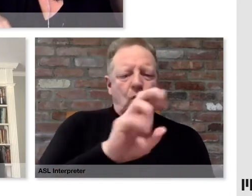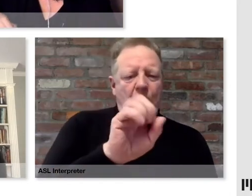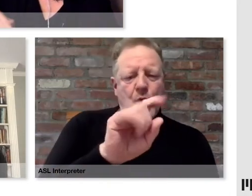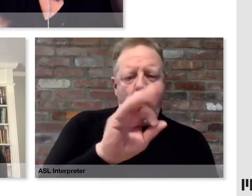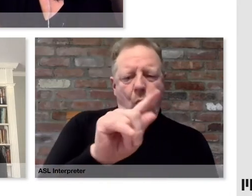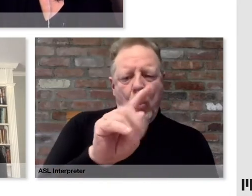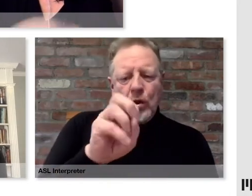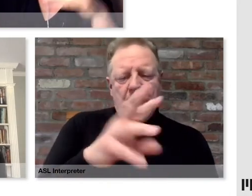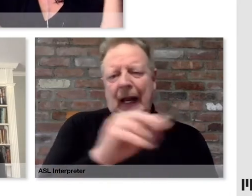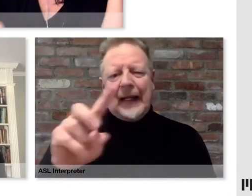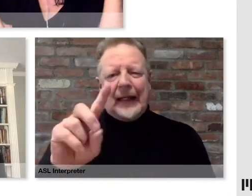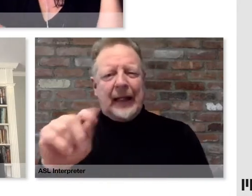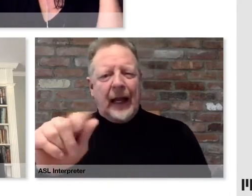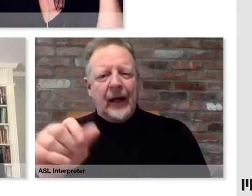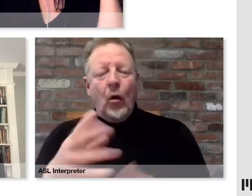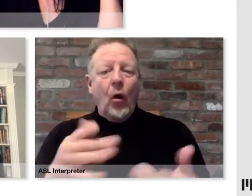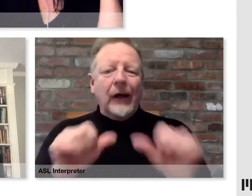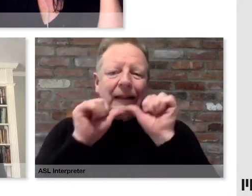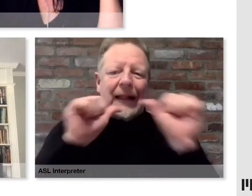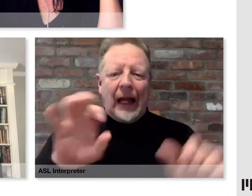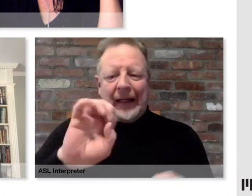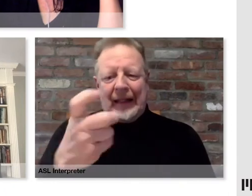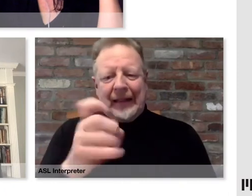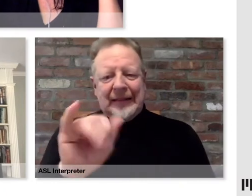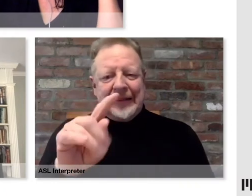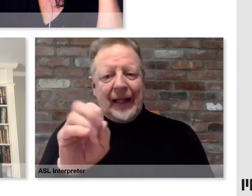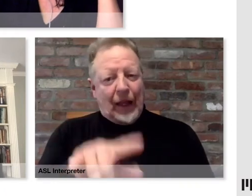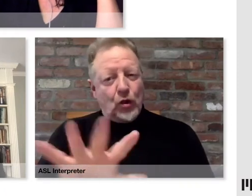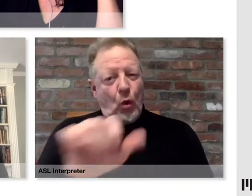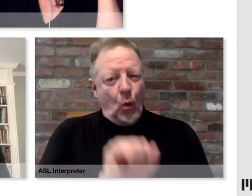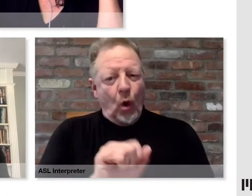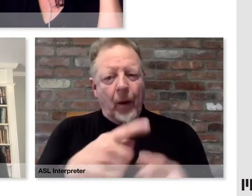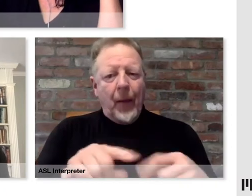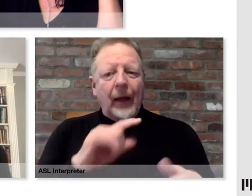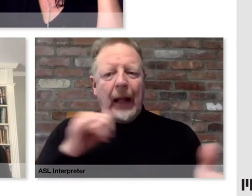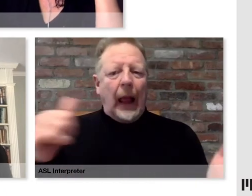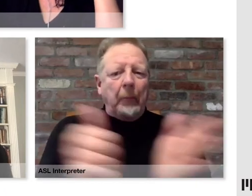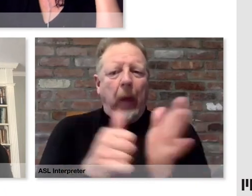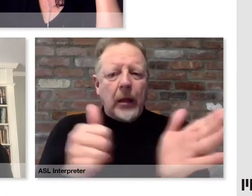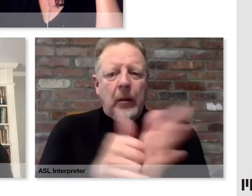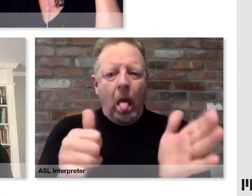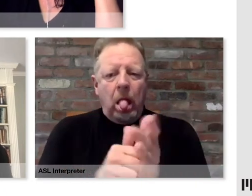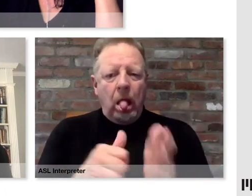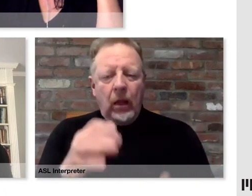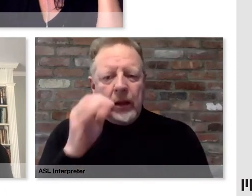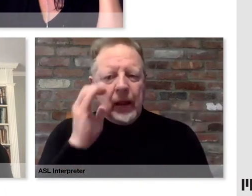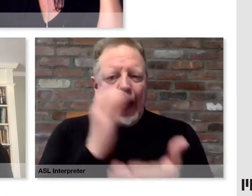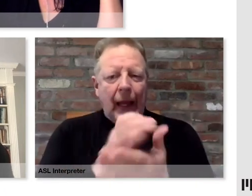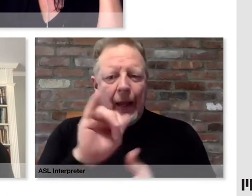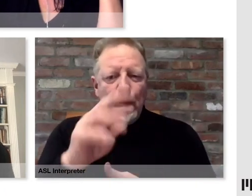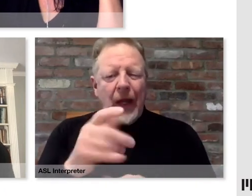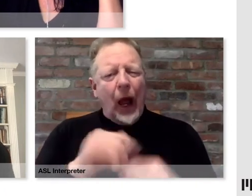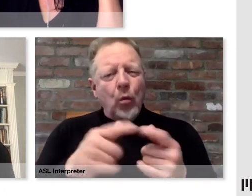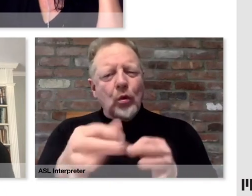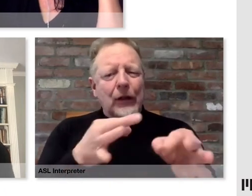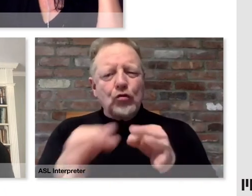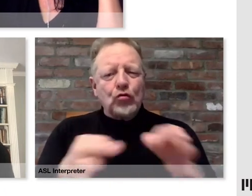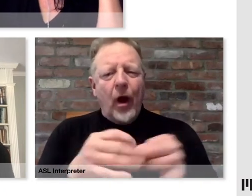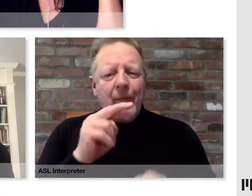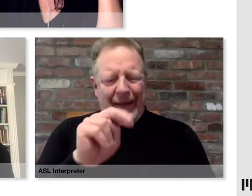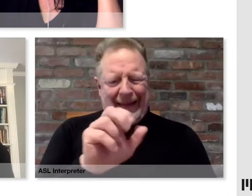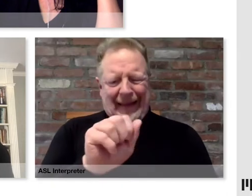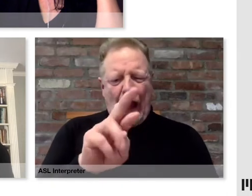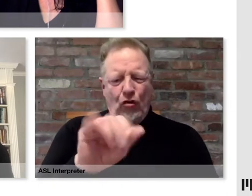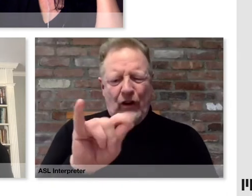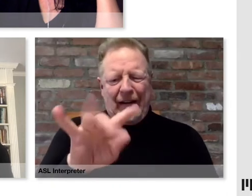or even non-existent? This is your work about impossible images. How would you describe the role of narratives for you